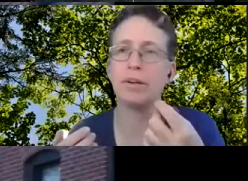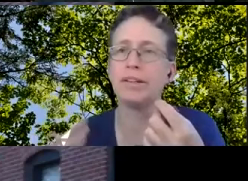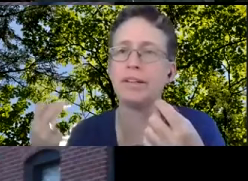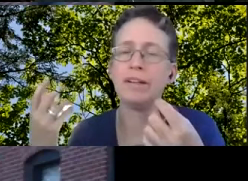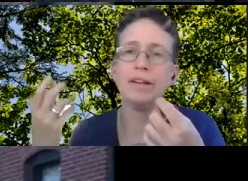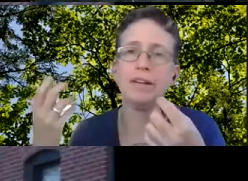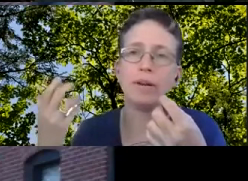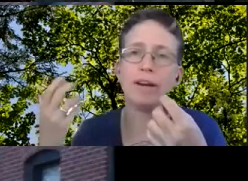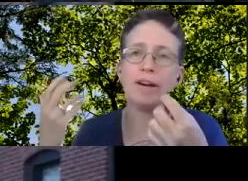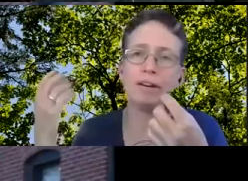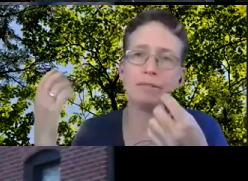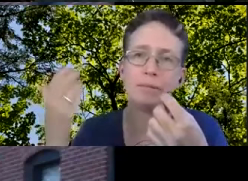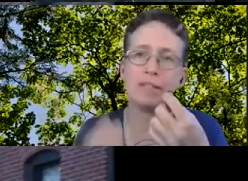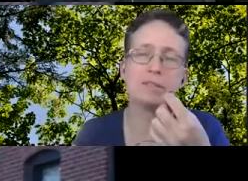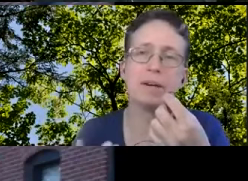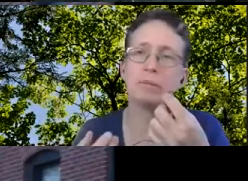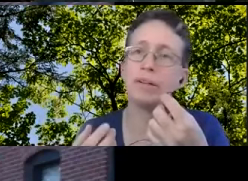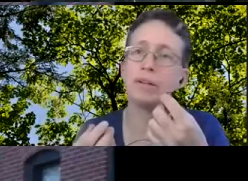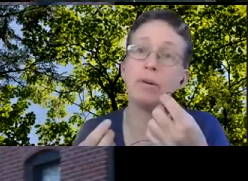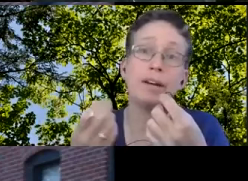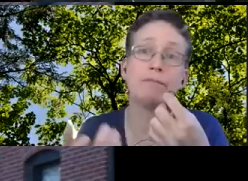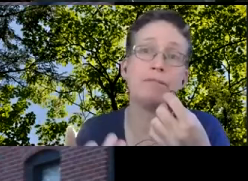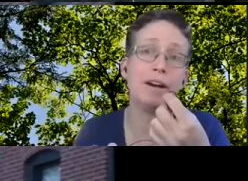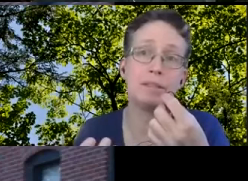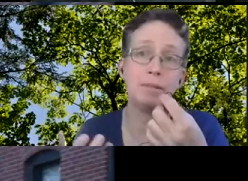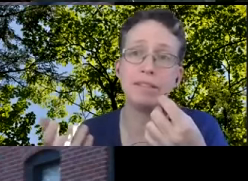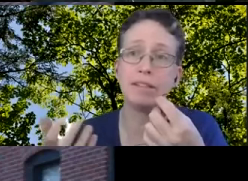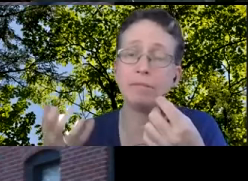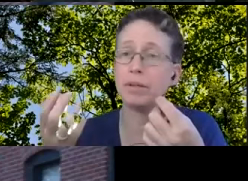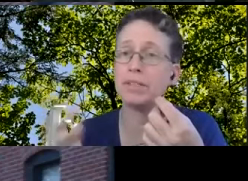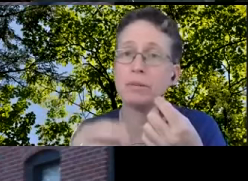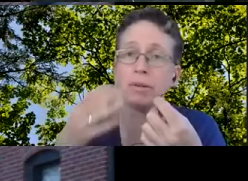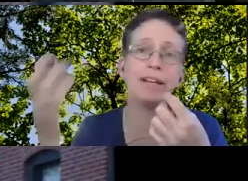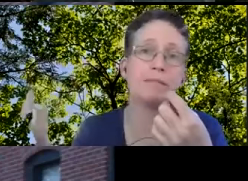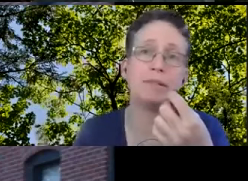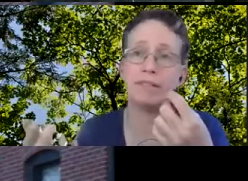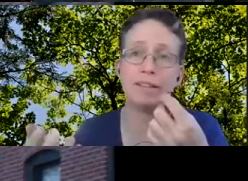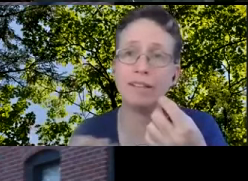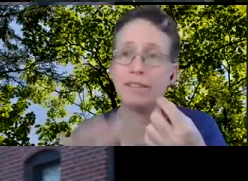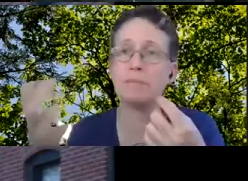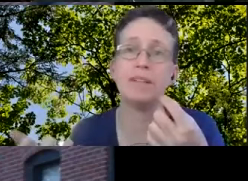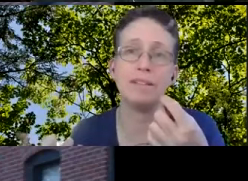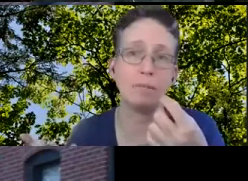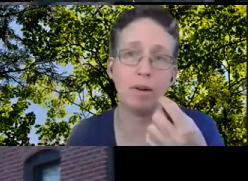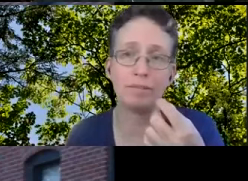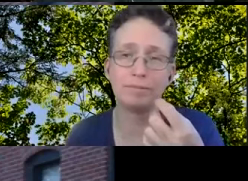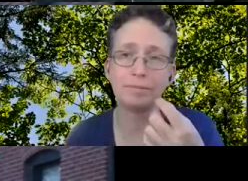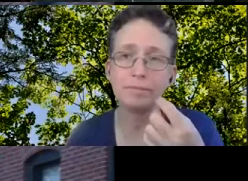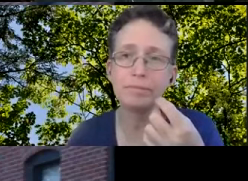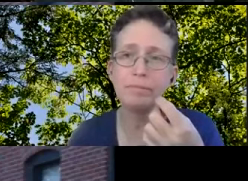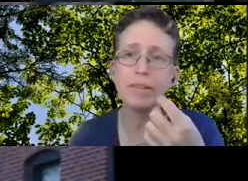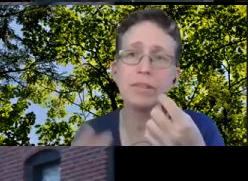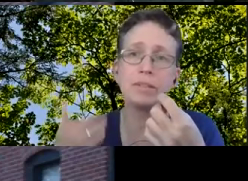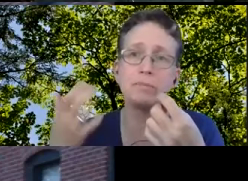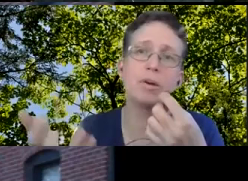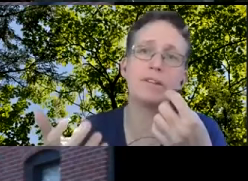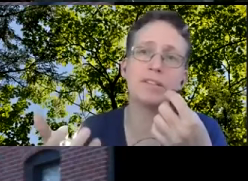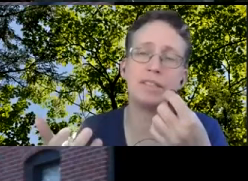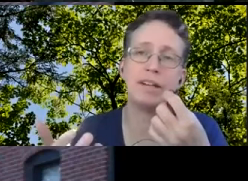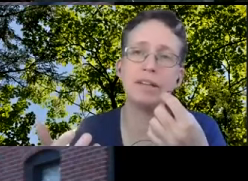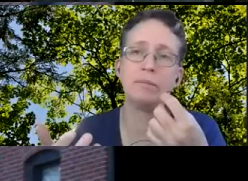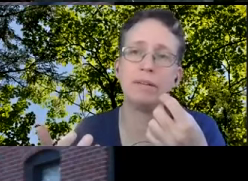the world and from cities around the world, and 1 out of 5 species of birds in the world has been detected in some city somewhere. So there's